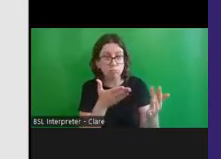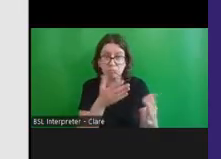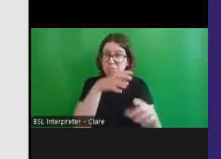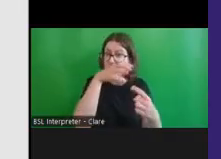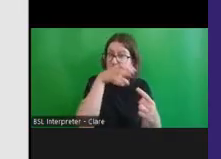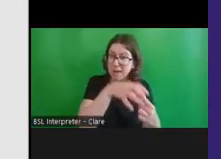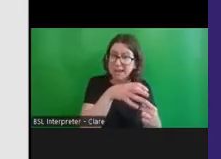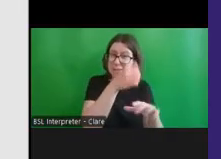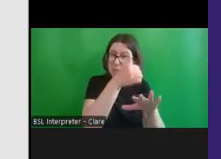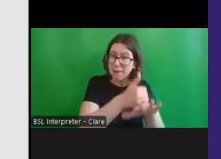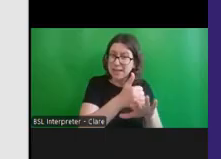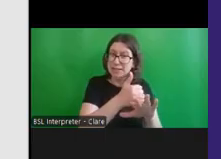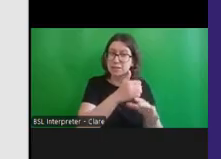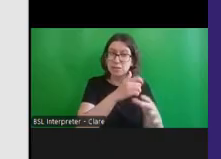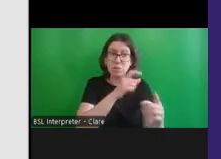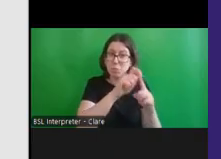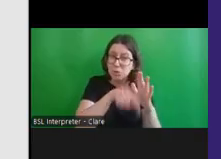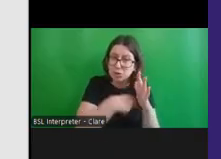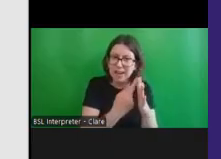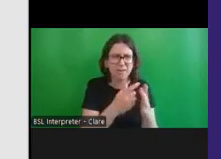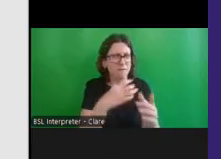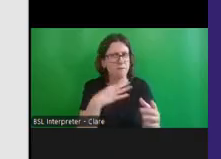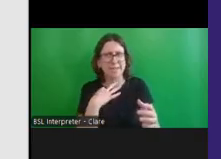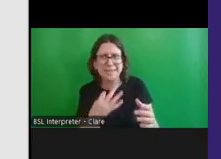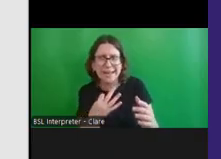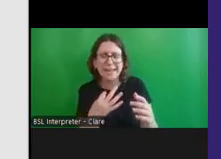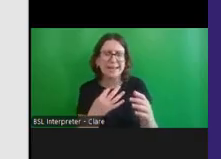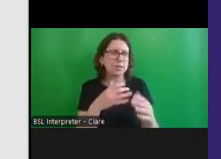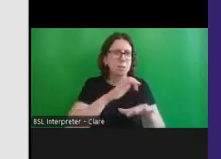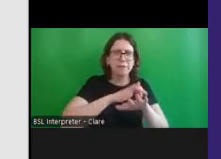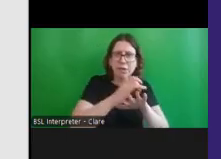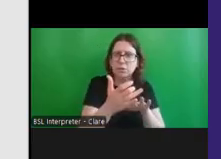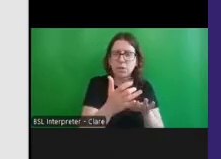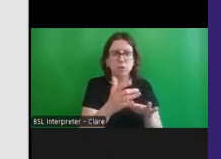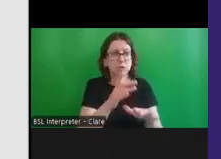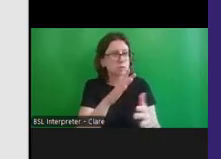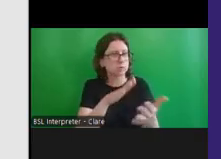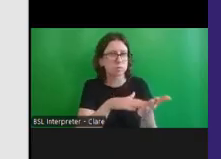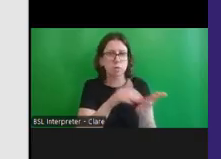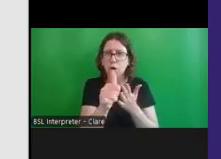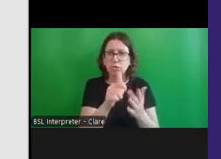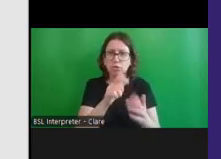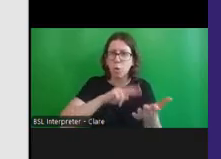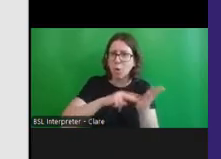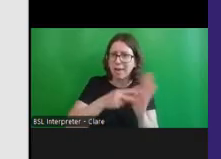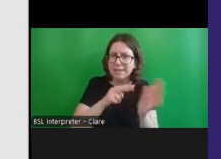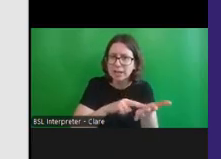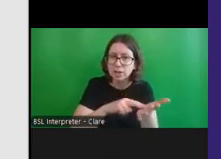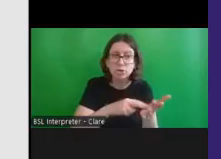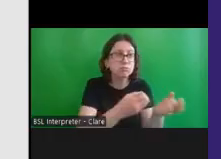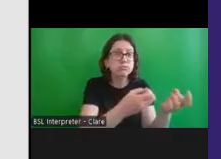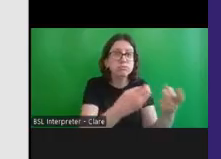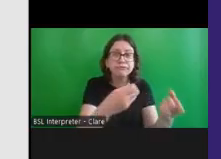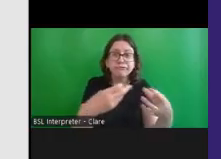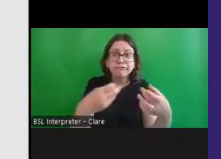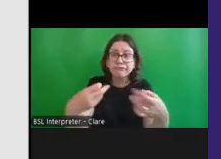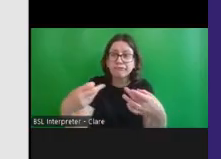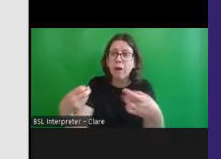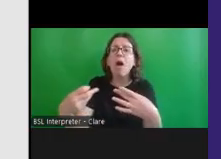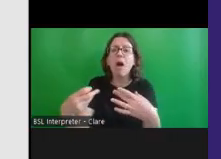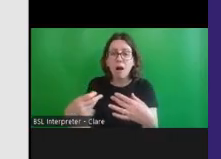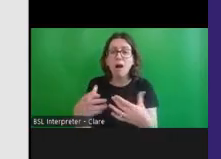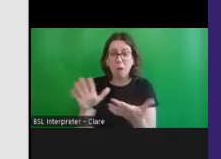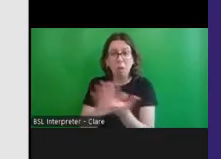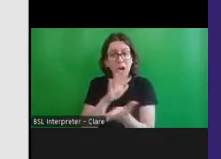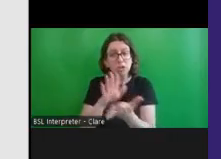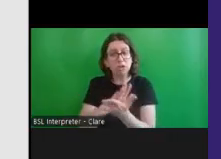volunteers, community partners, local schools, cultural organisations report that they enjoy reading more in their free